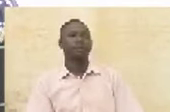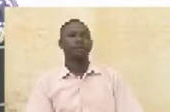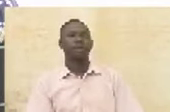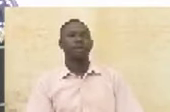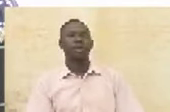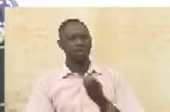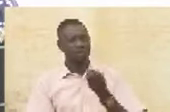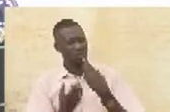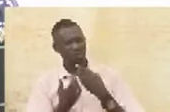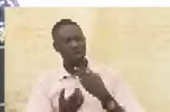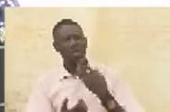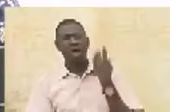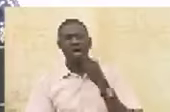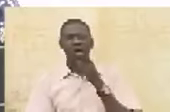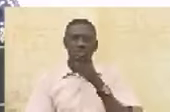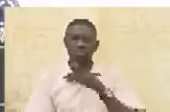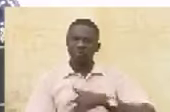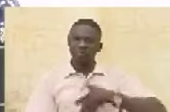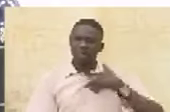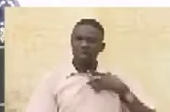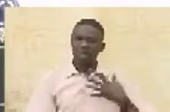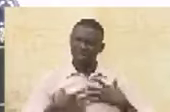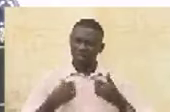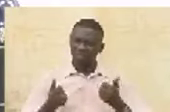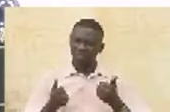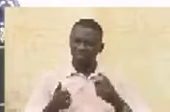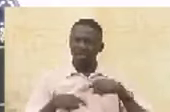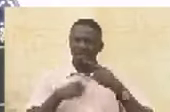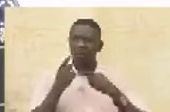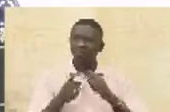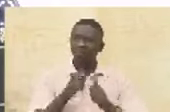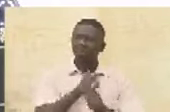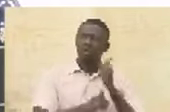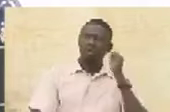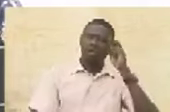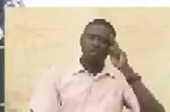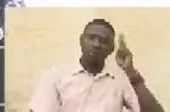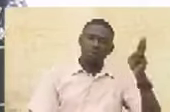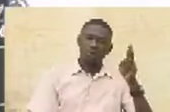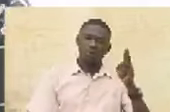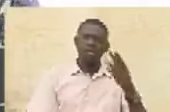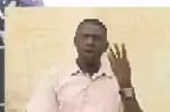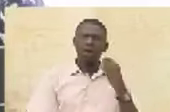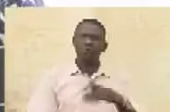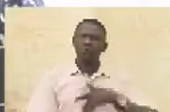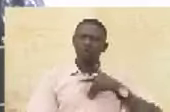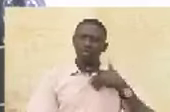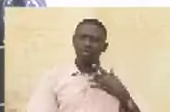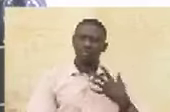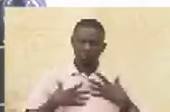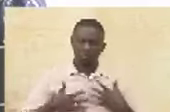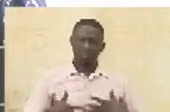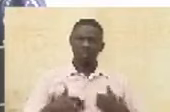you tell us how you felt health-wise after returning home?